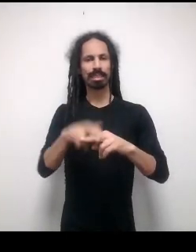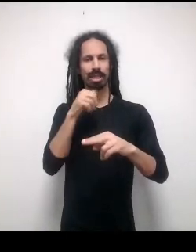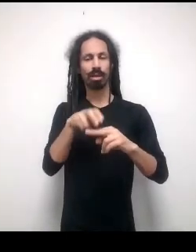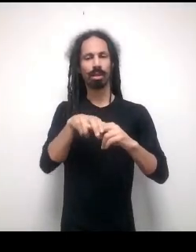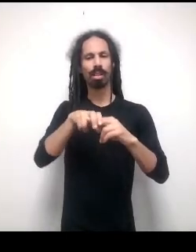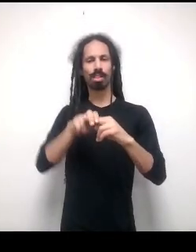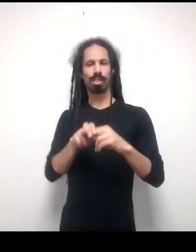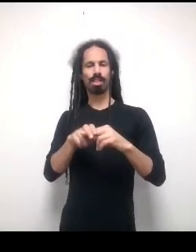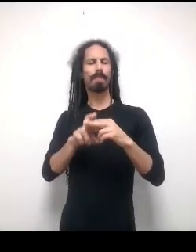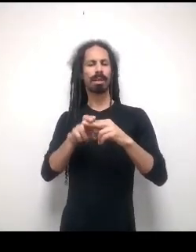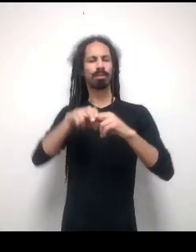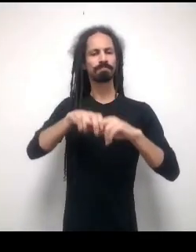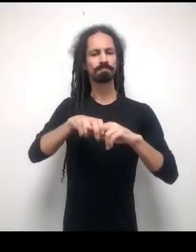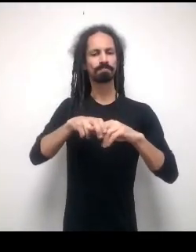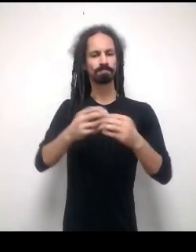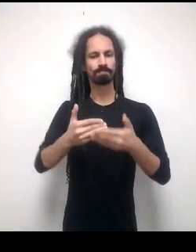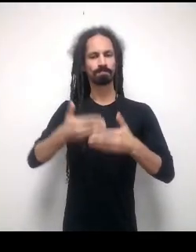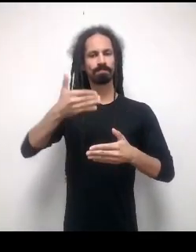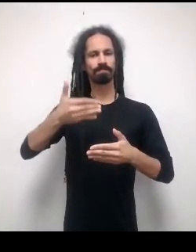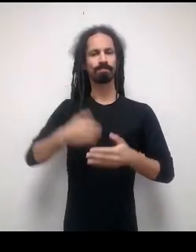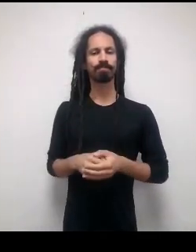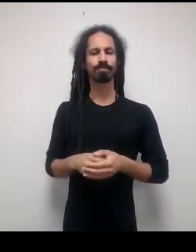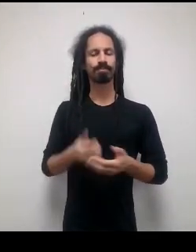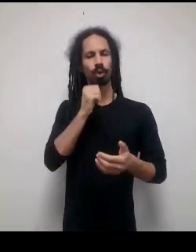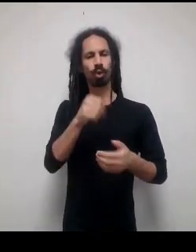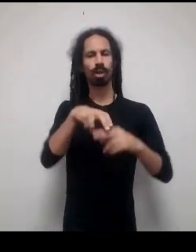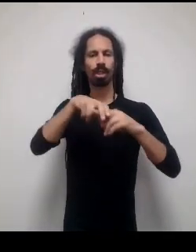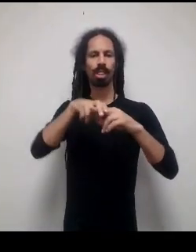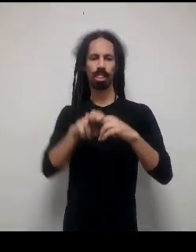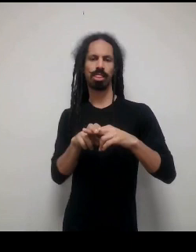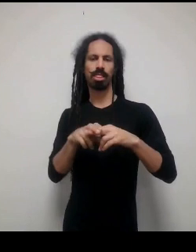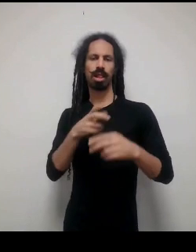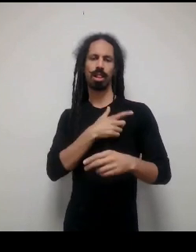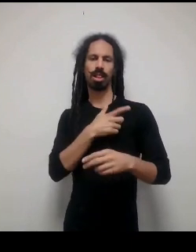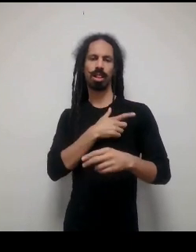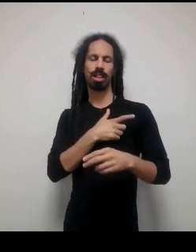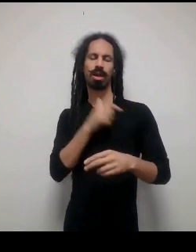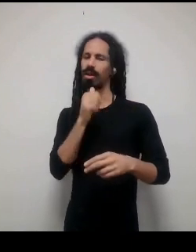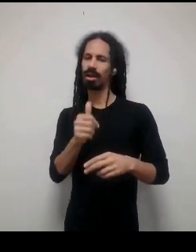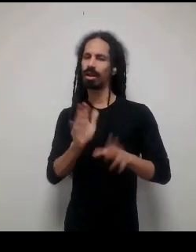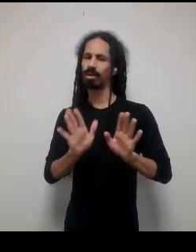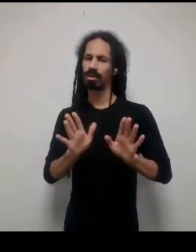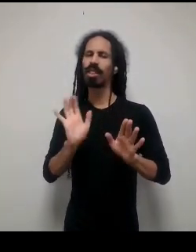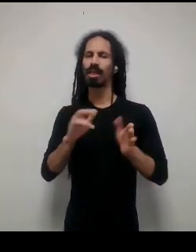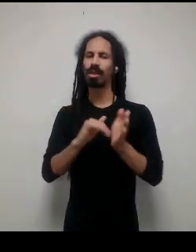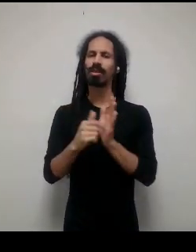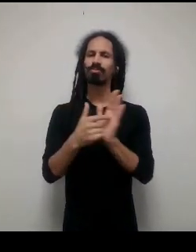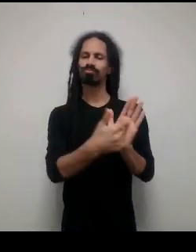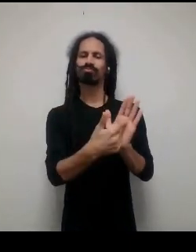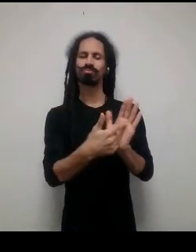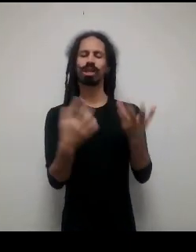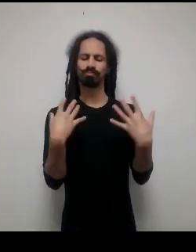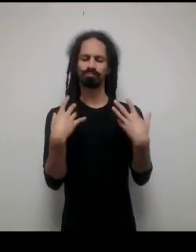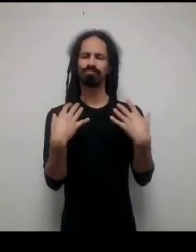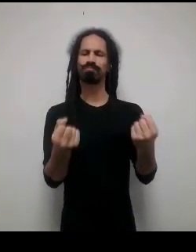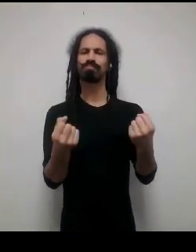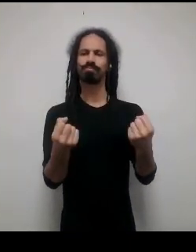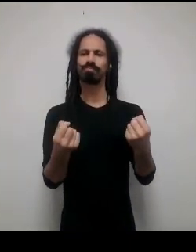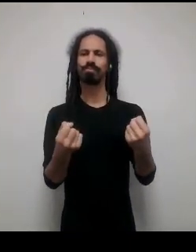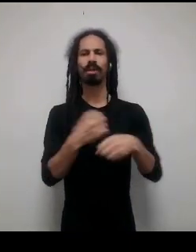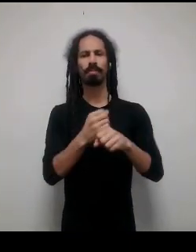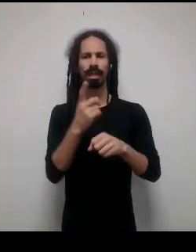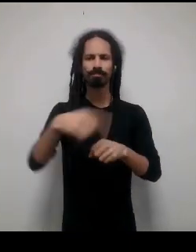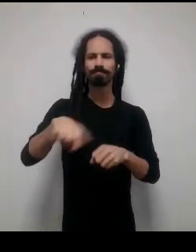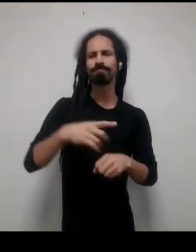have good posture and you're avoiding slouching as well. Again, this will help you as a presenter feel more confident, and it will also